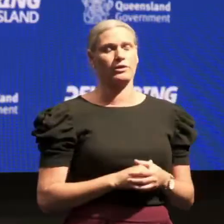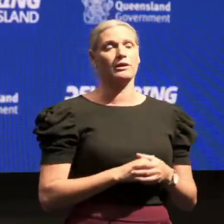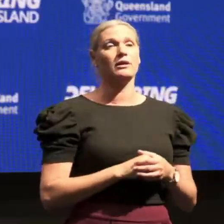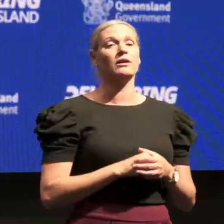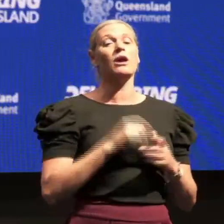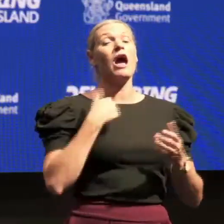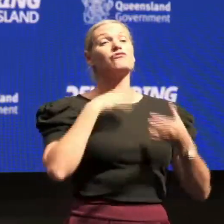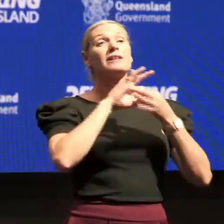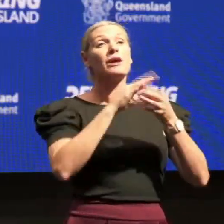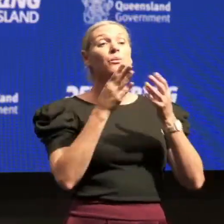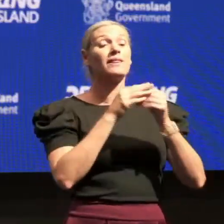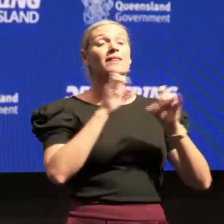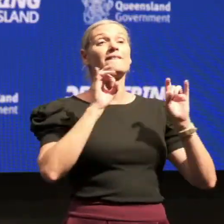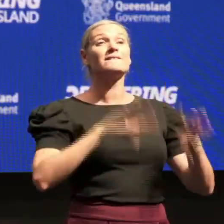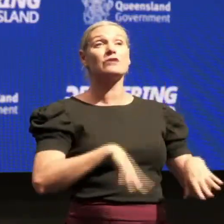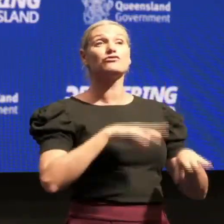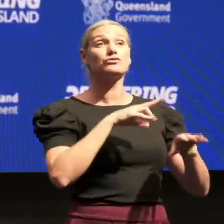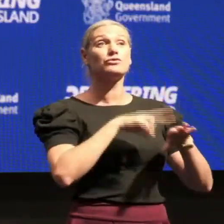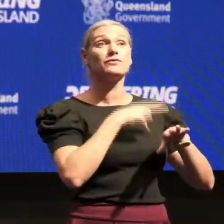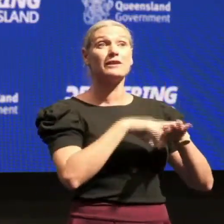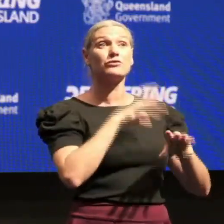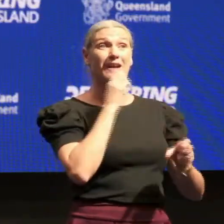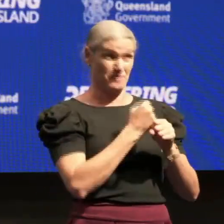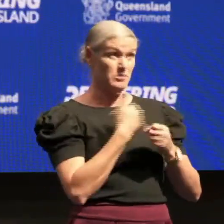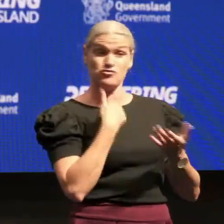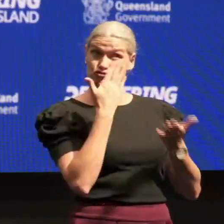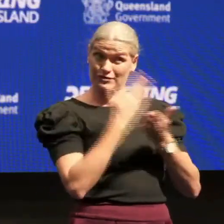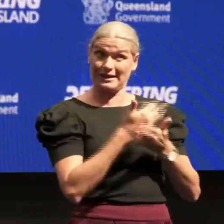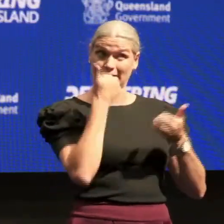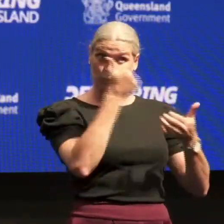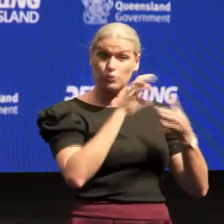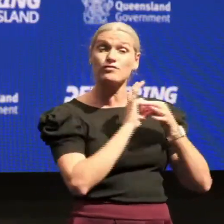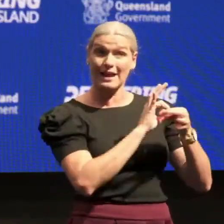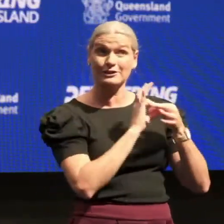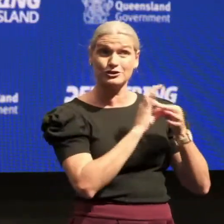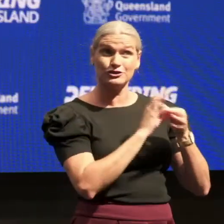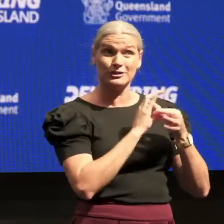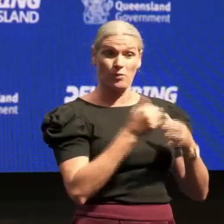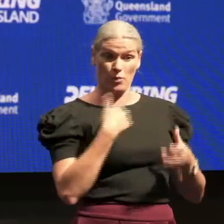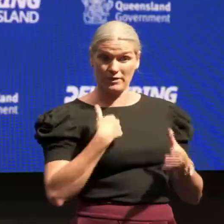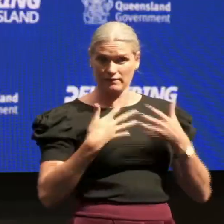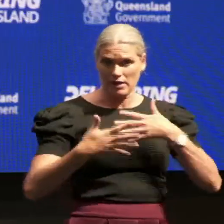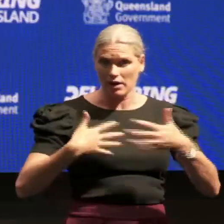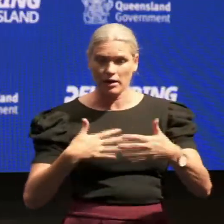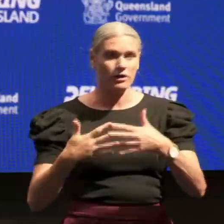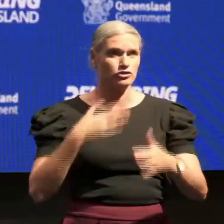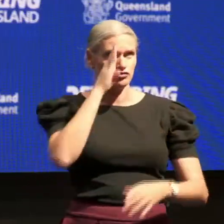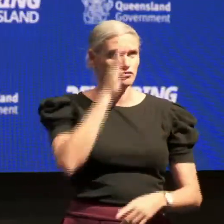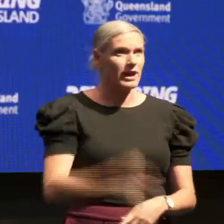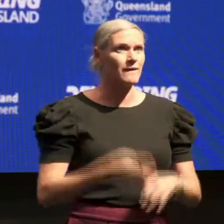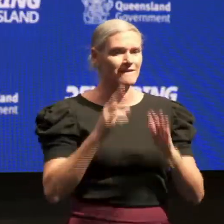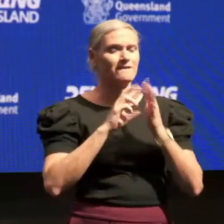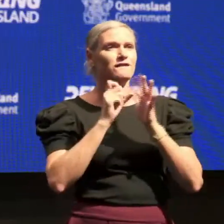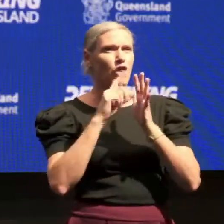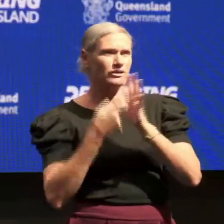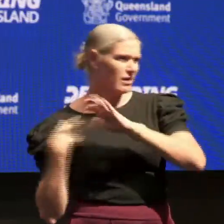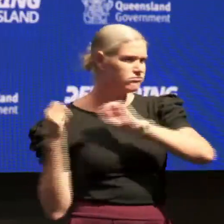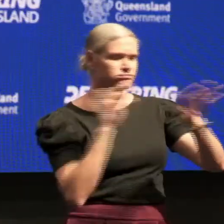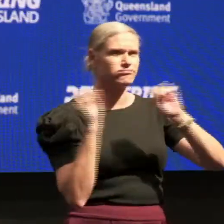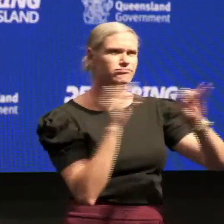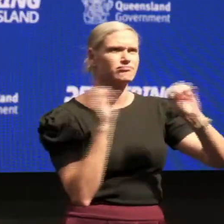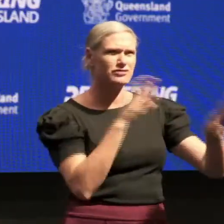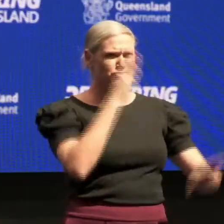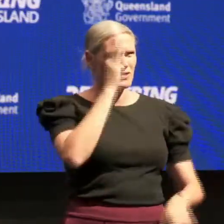say our relationship with the federal government has been really good. And the fact that we were able to respond so quickly to things like fodder shows those